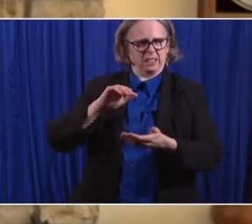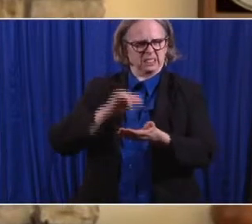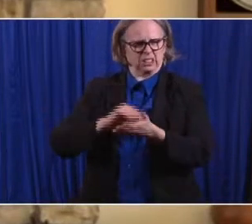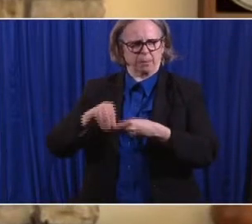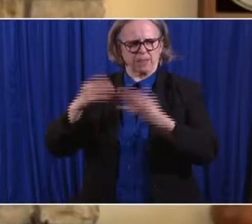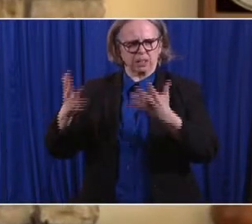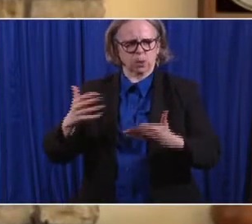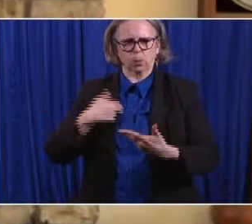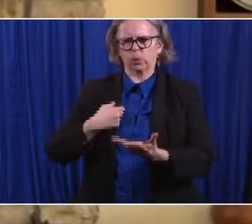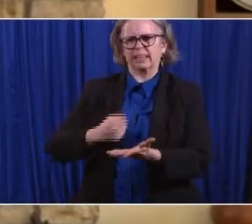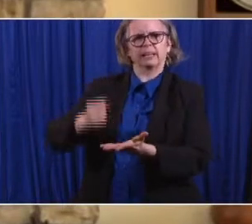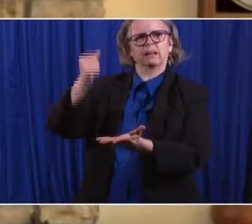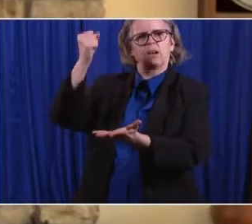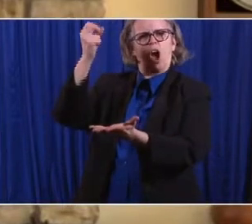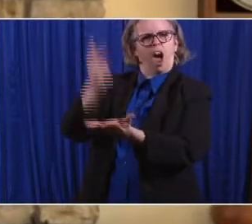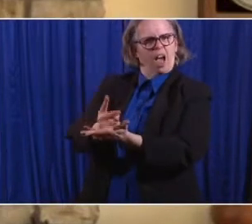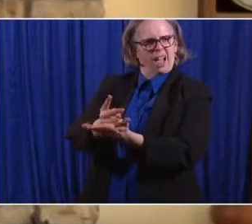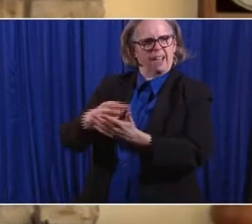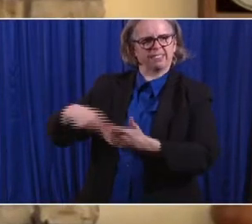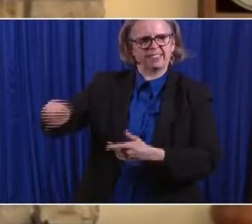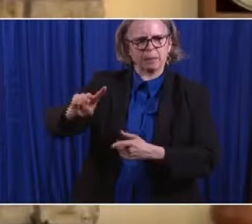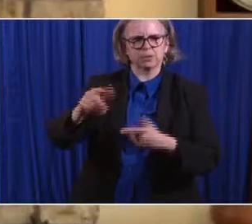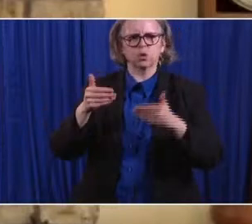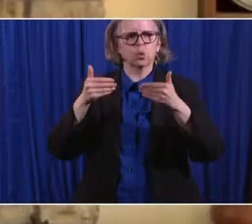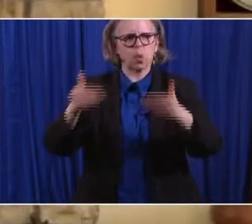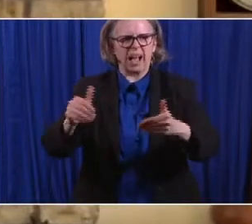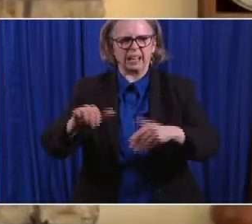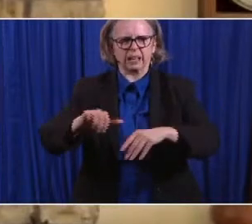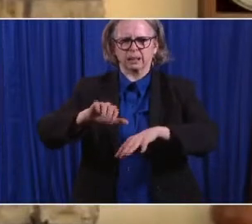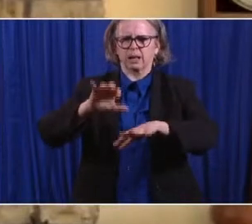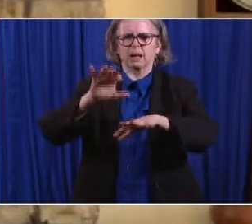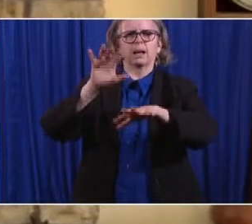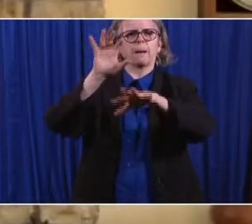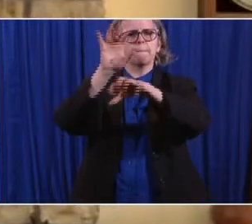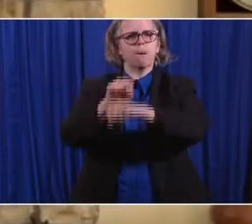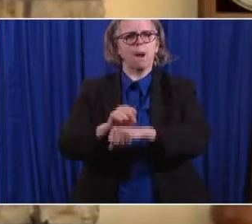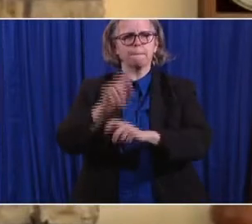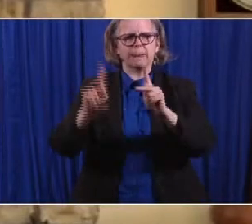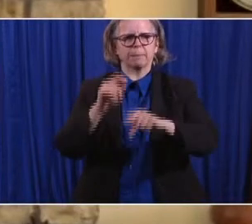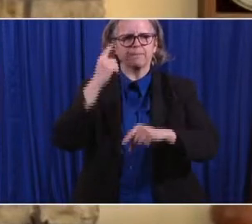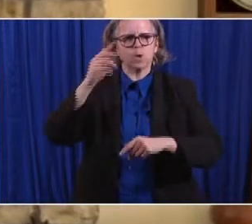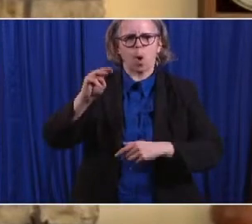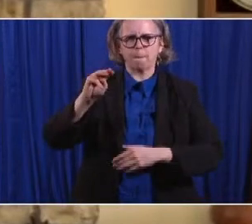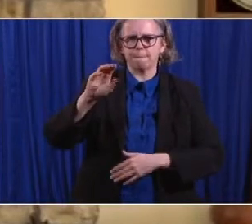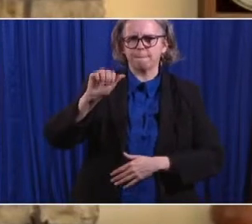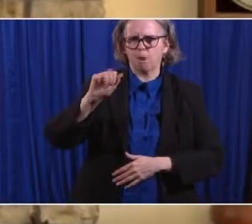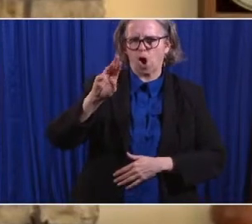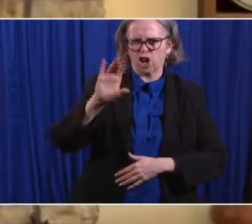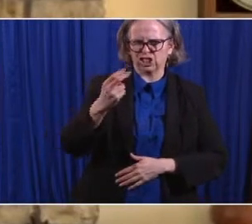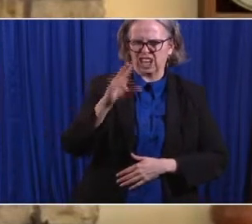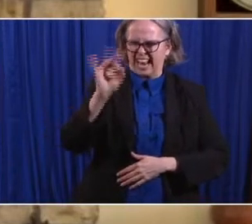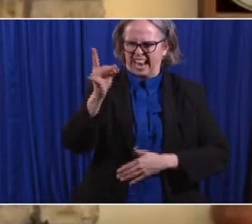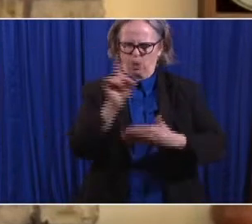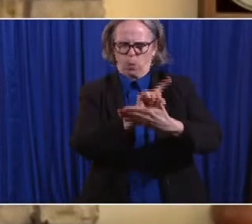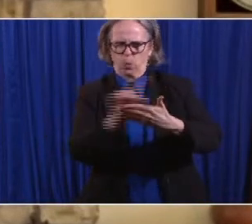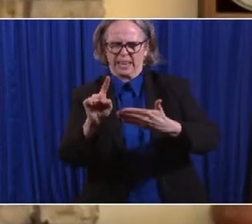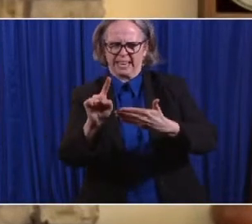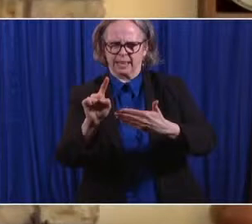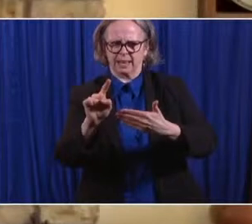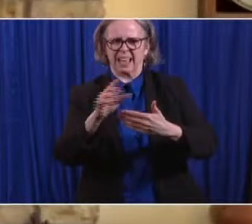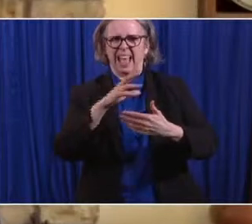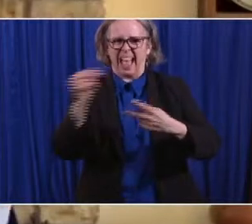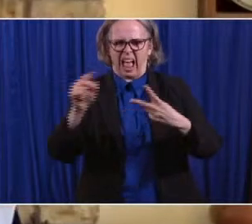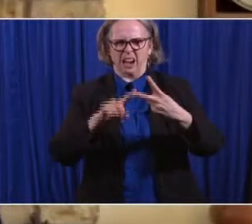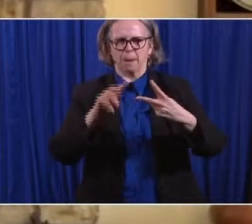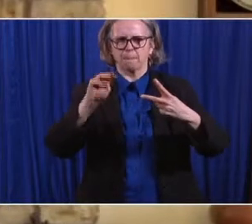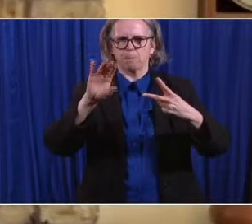week of March 8th, as well as the week of March 15th. So this week and the next